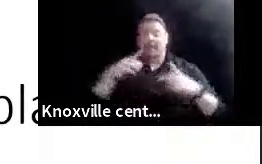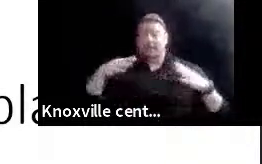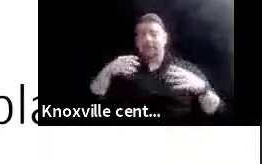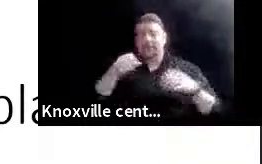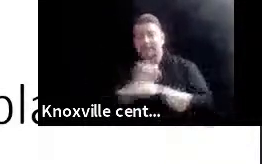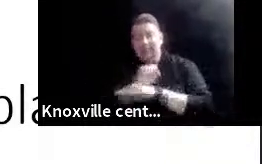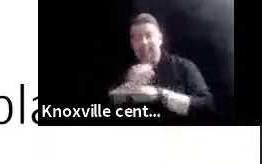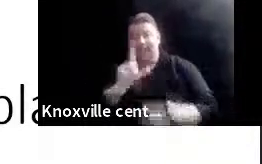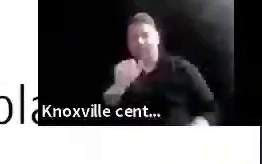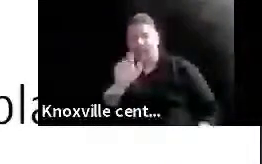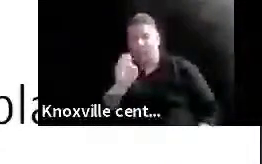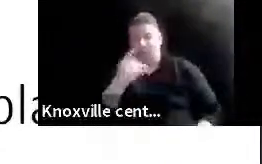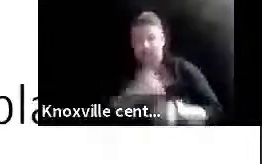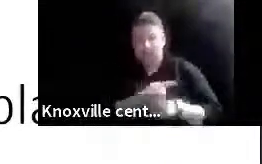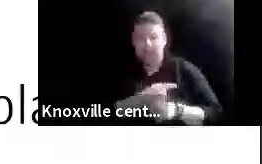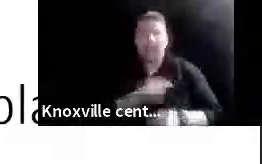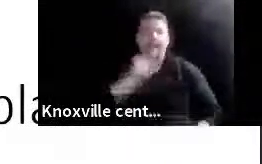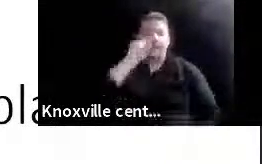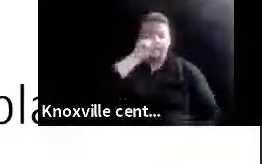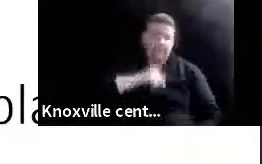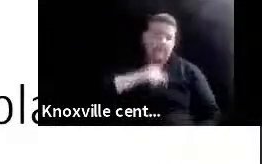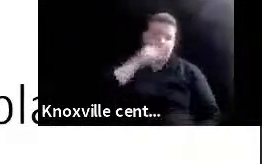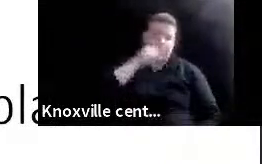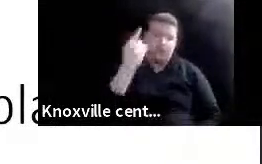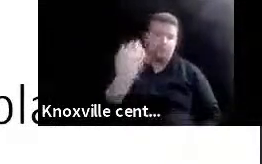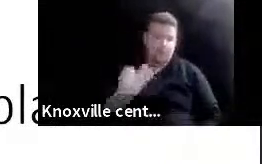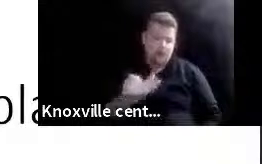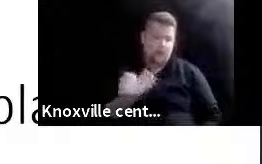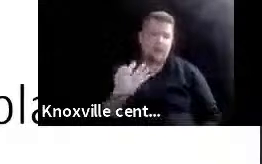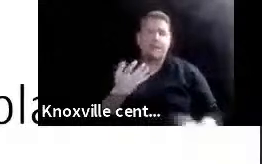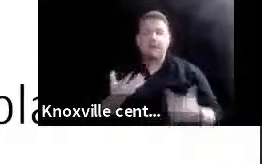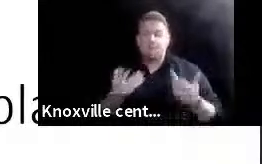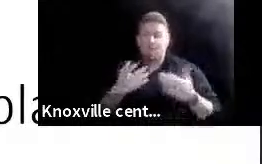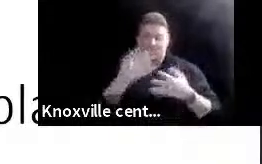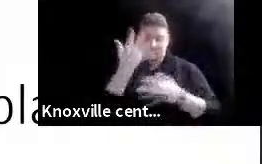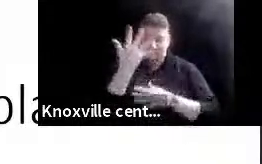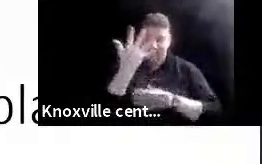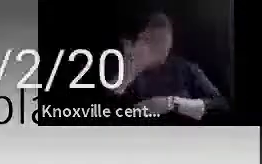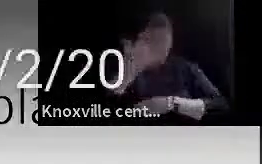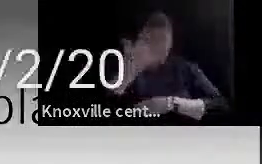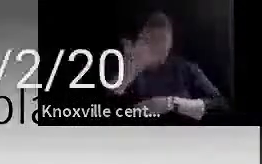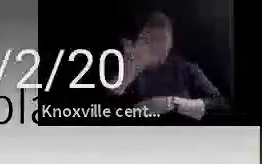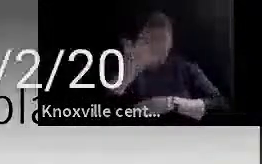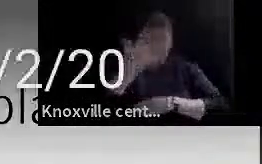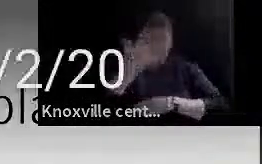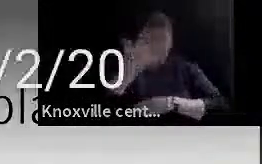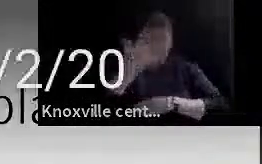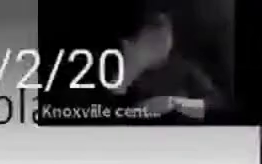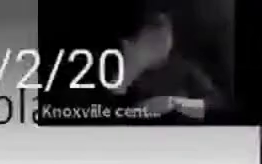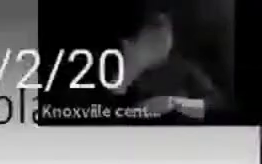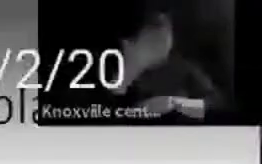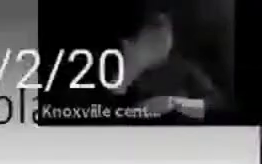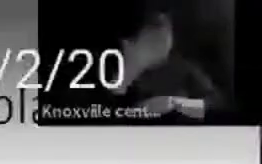then Thanksgiving and the day after Thanksgiving. So those are 5 days that really